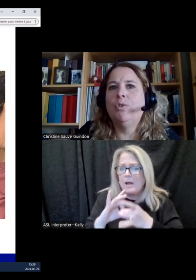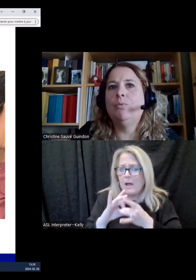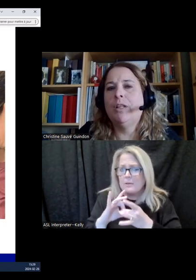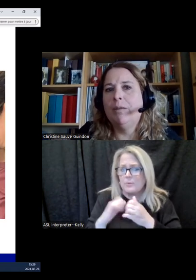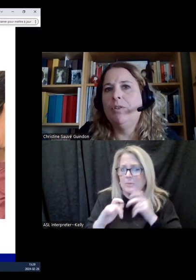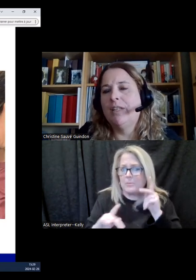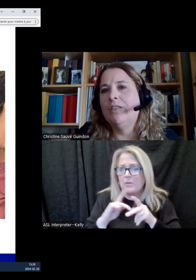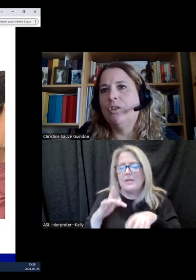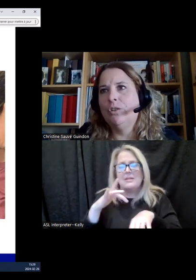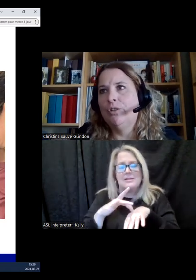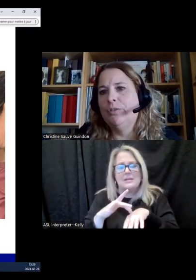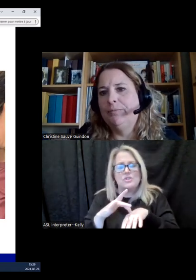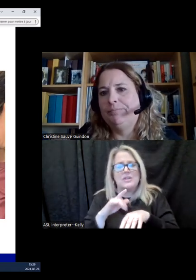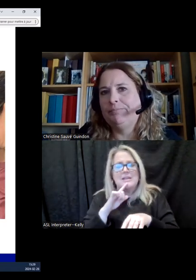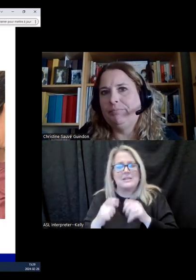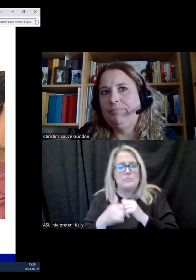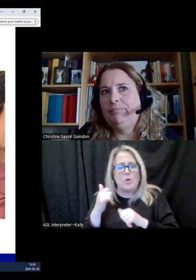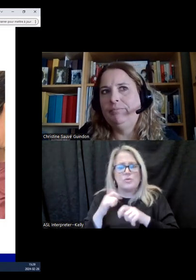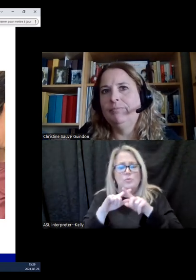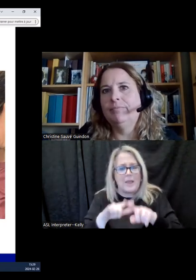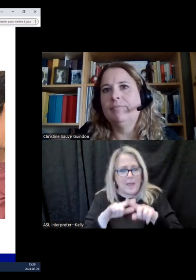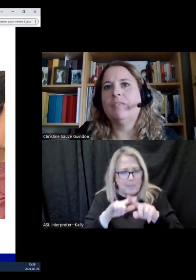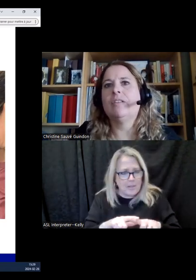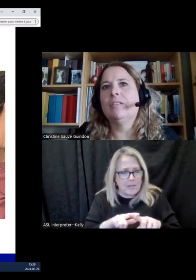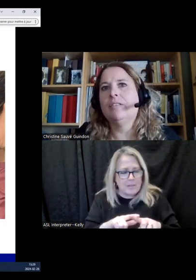his most reliable sense to learn.